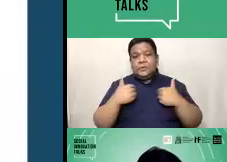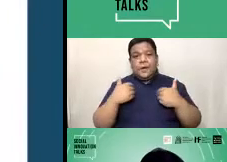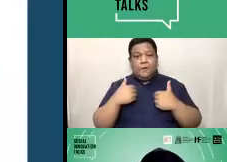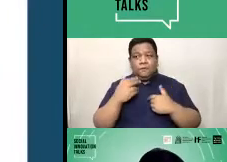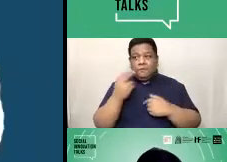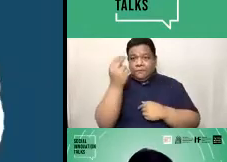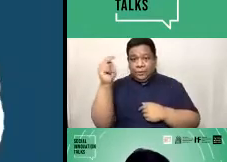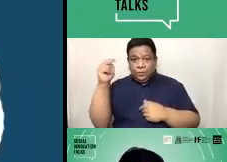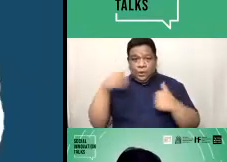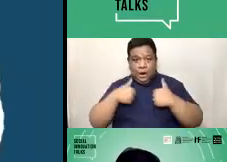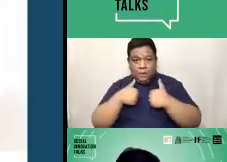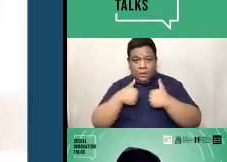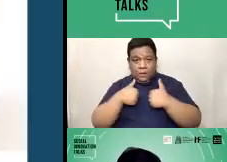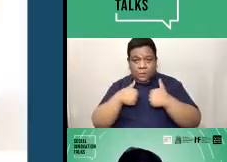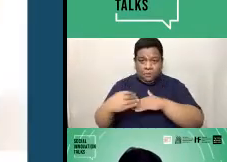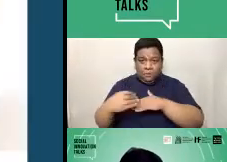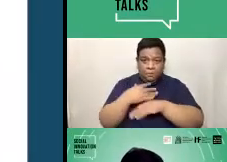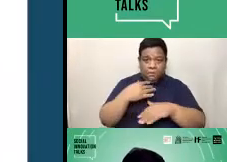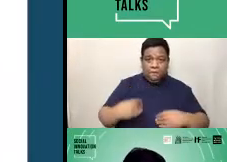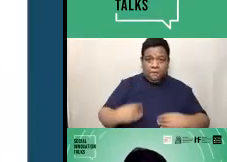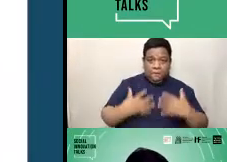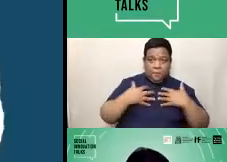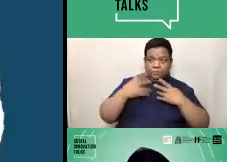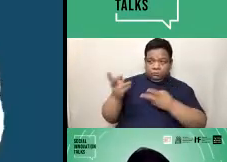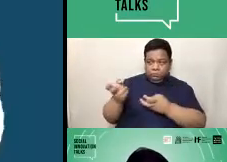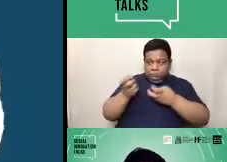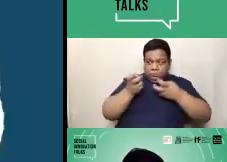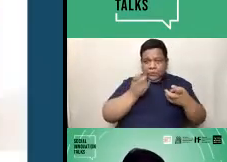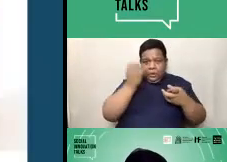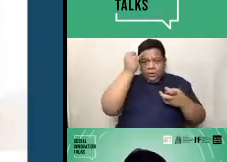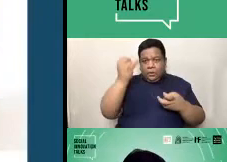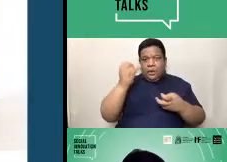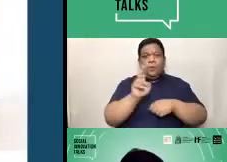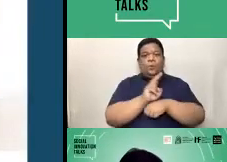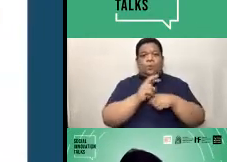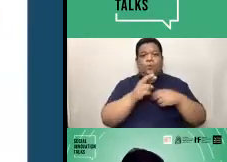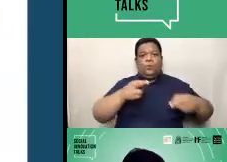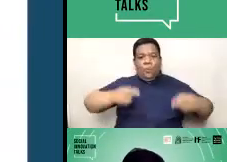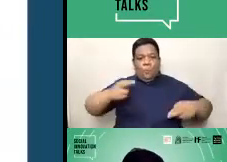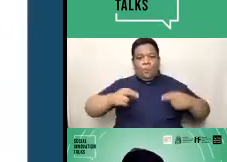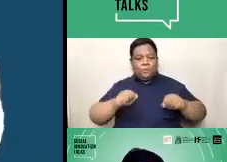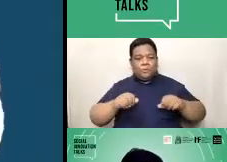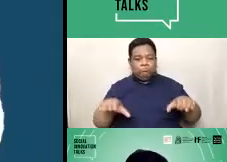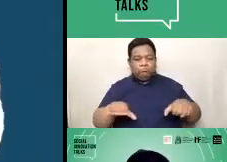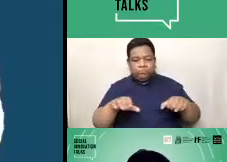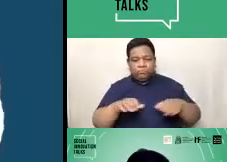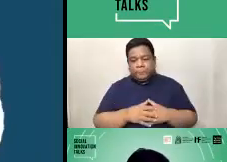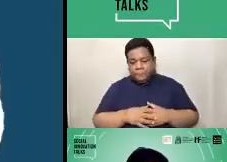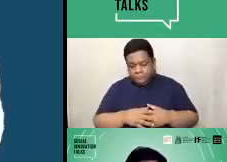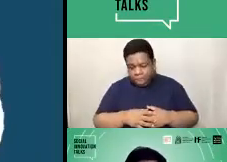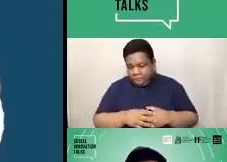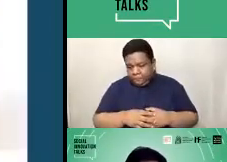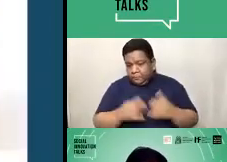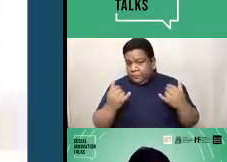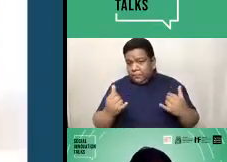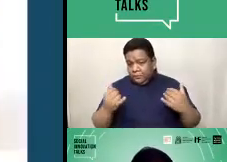its examples, and now we replicate those concepts using robots to be able to affect and move things. And so now you have a